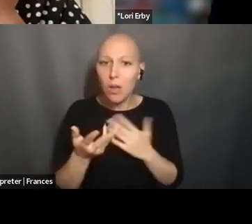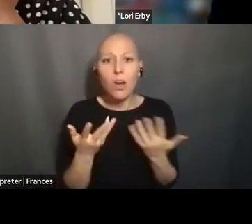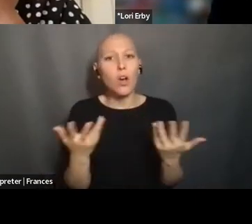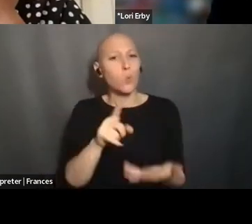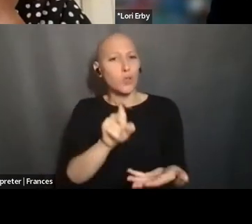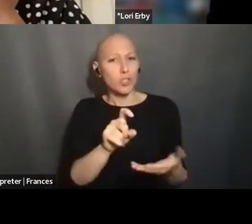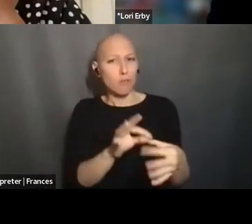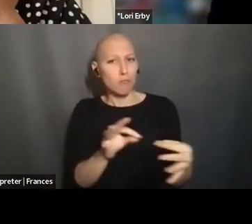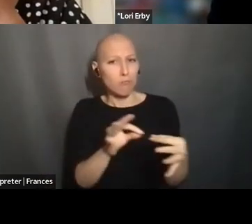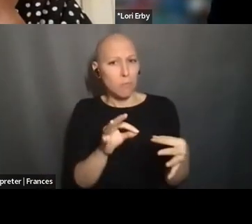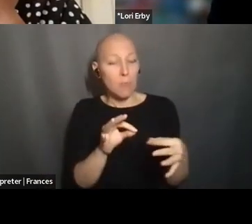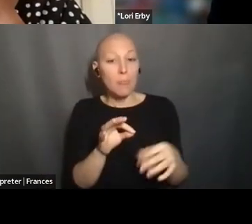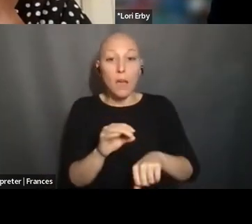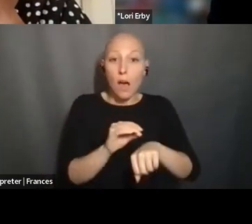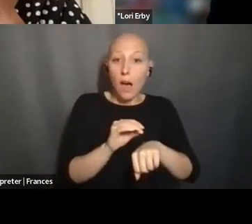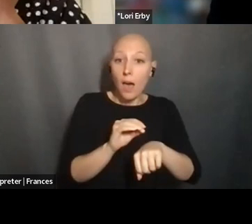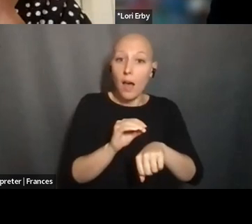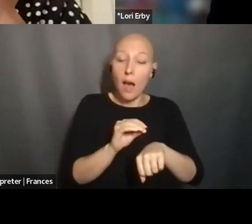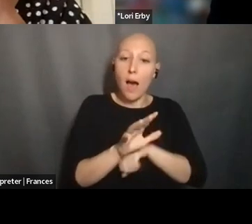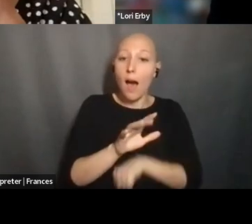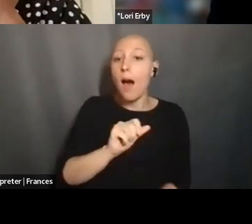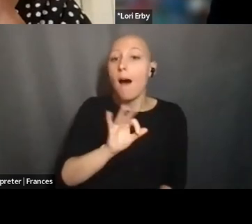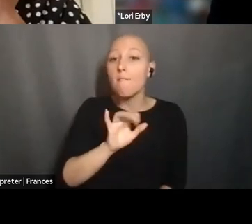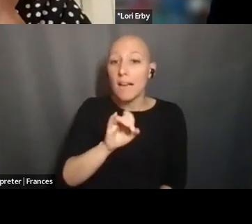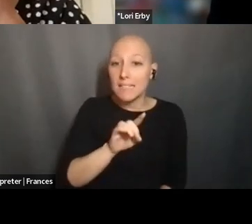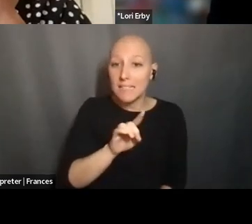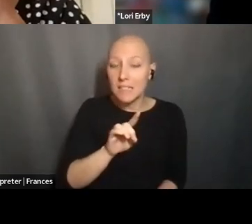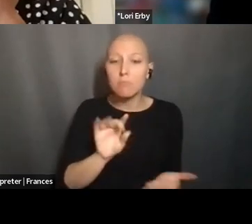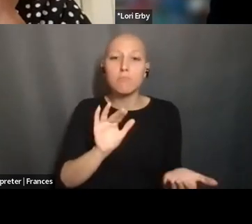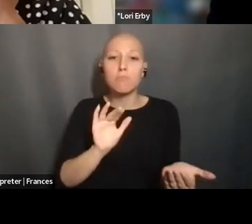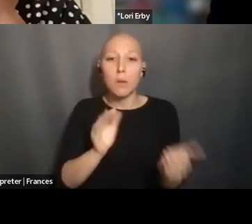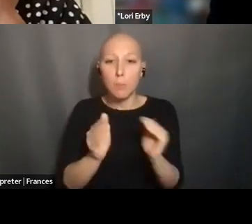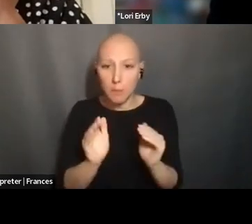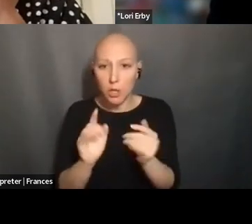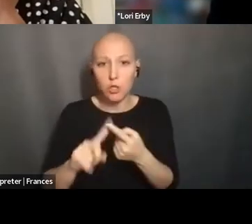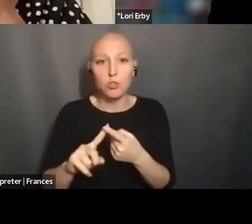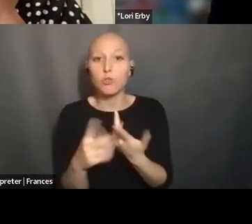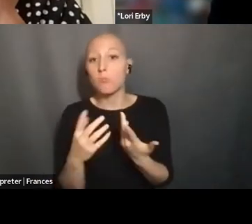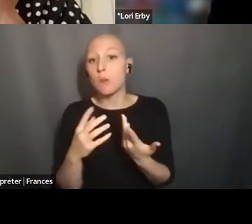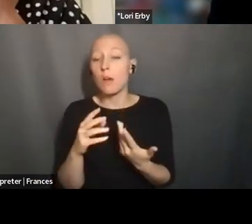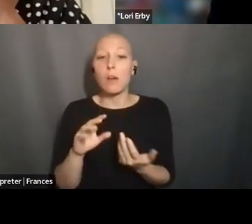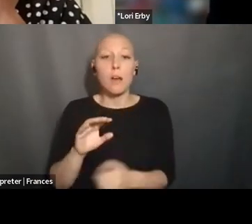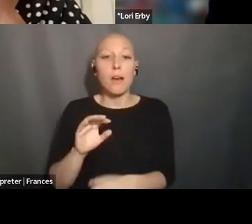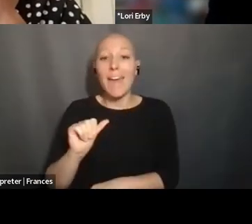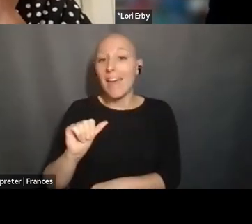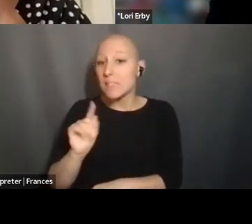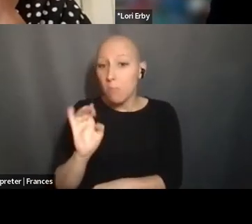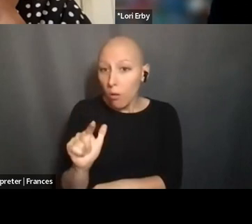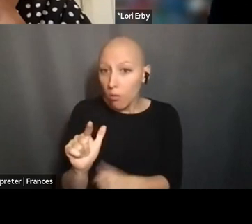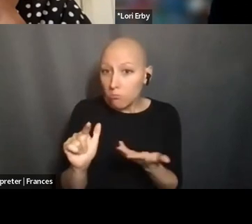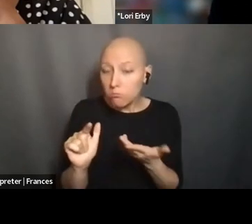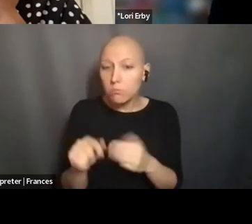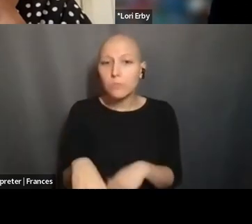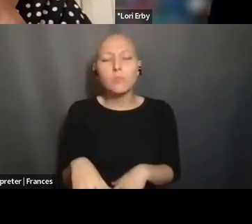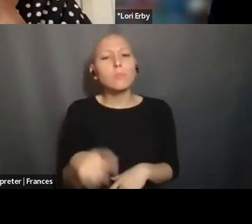versus atypical fetus? In genetics, we used to talk about defective genes. Of course, we do not ever want to talk